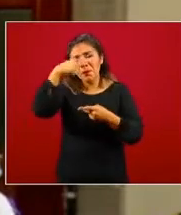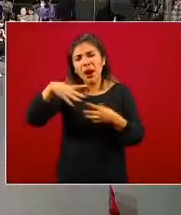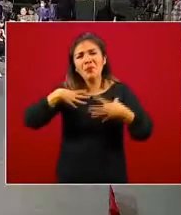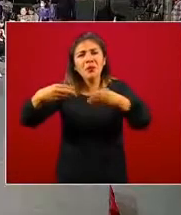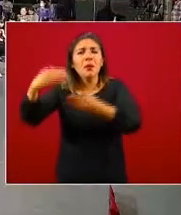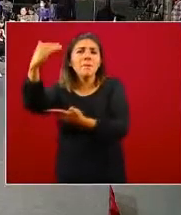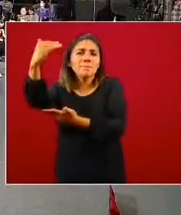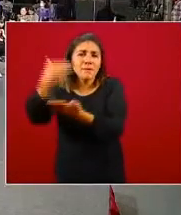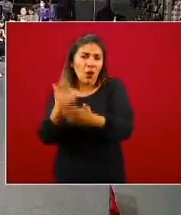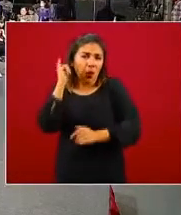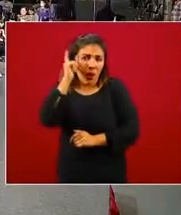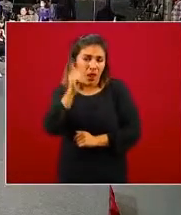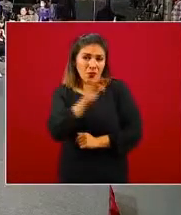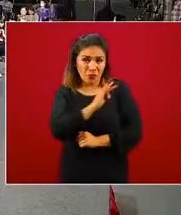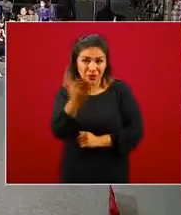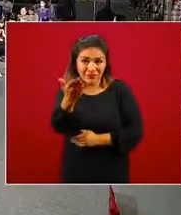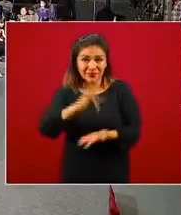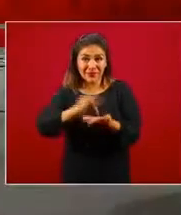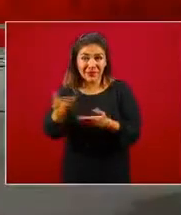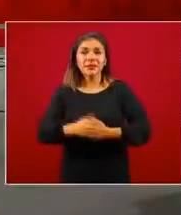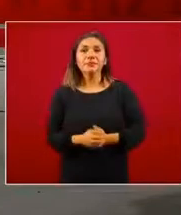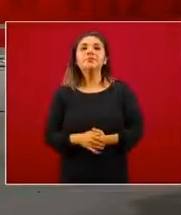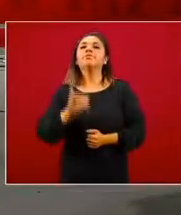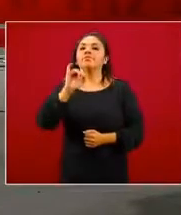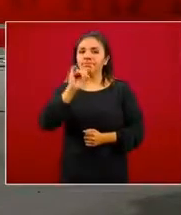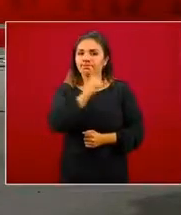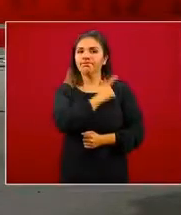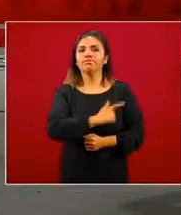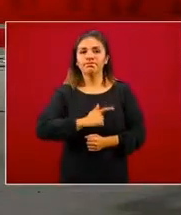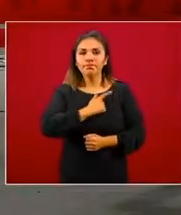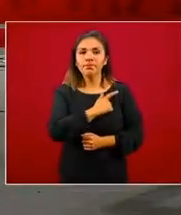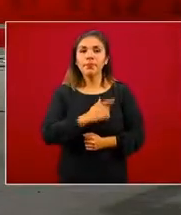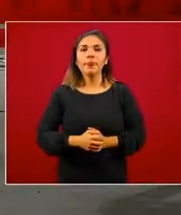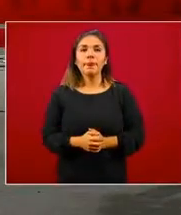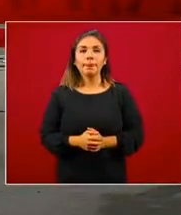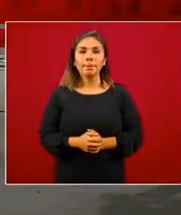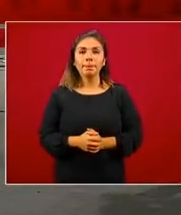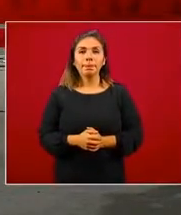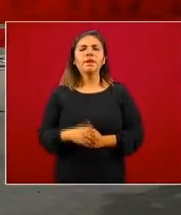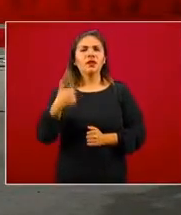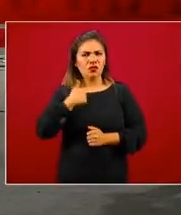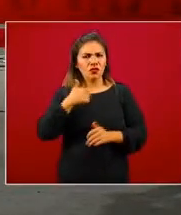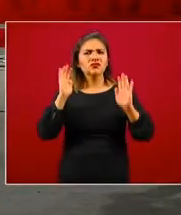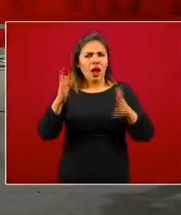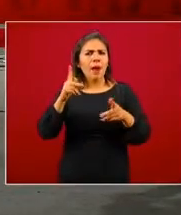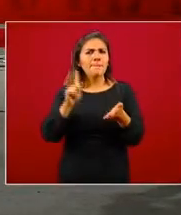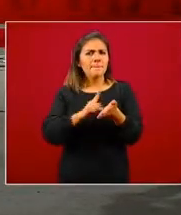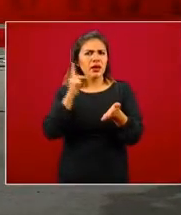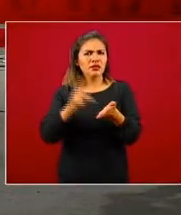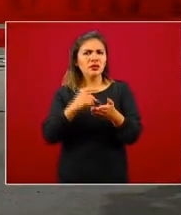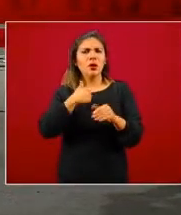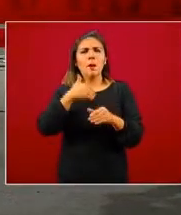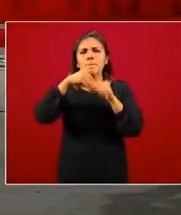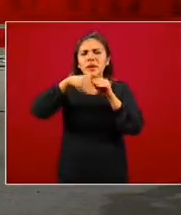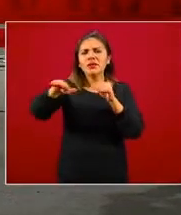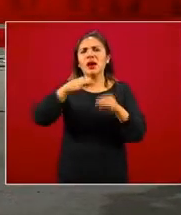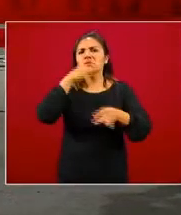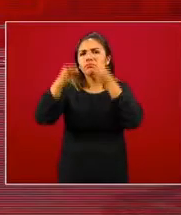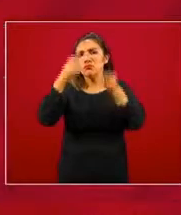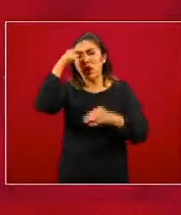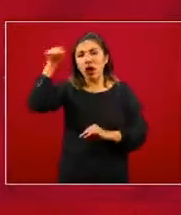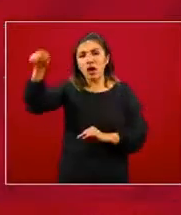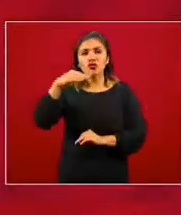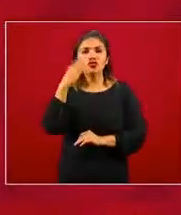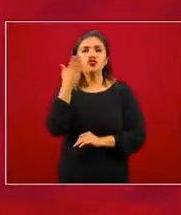home and flatten the curve up there? Thank you. Yes. In fact, I have recorded